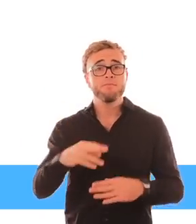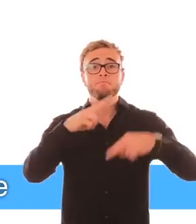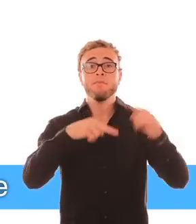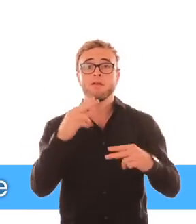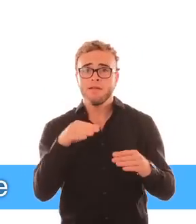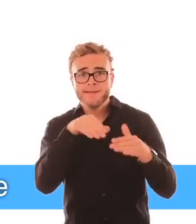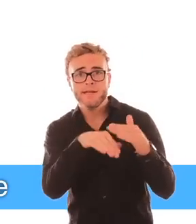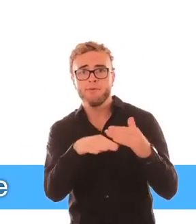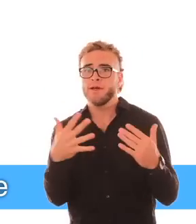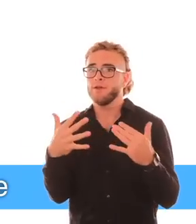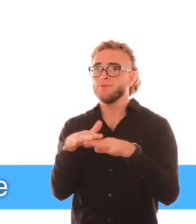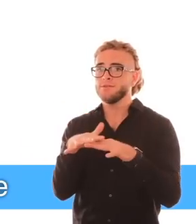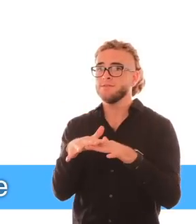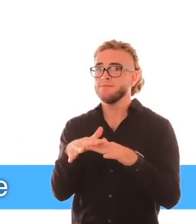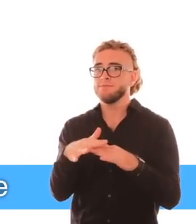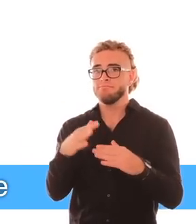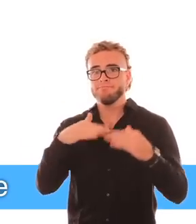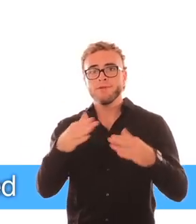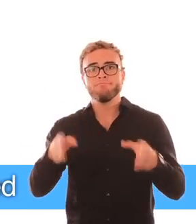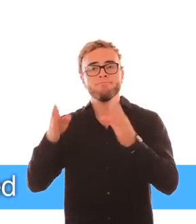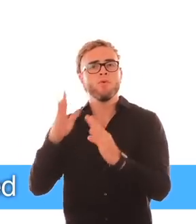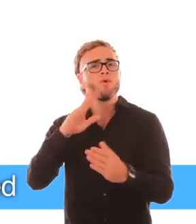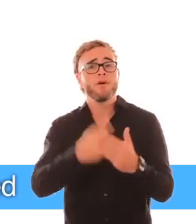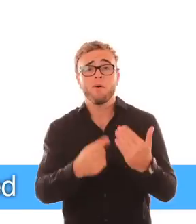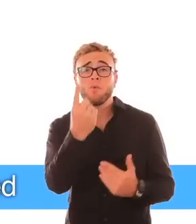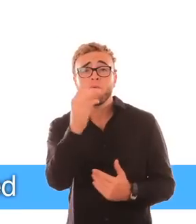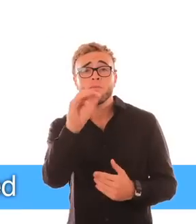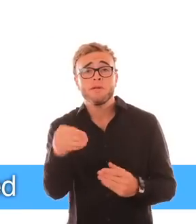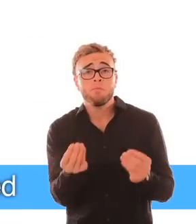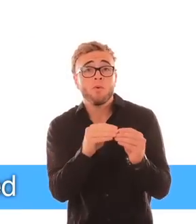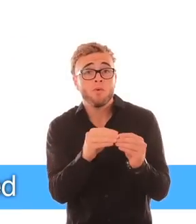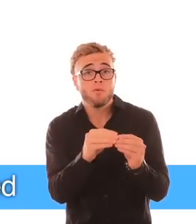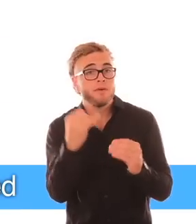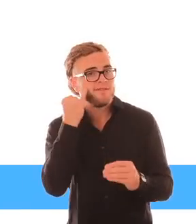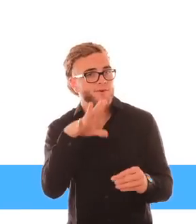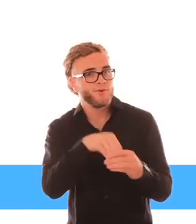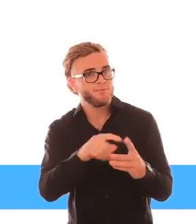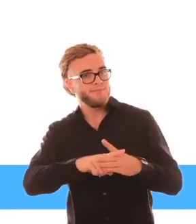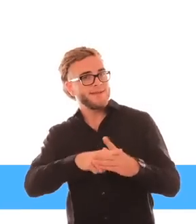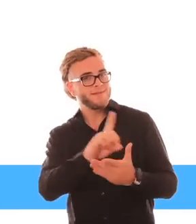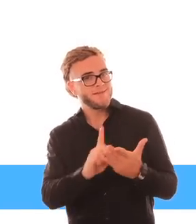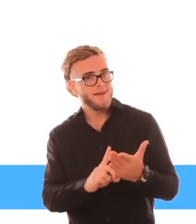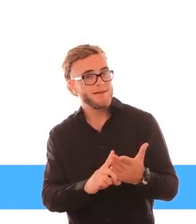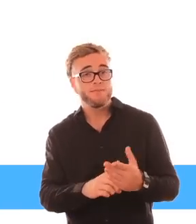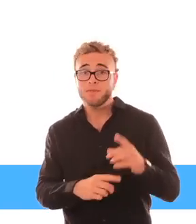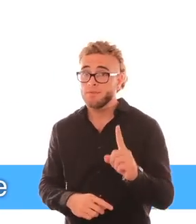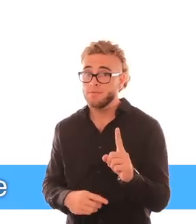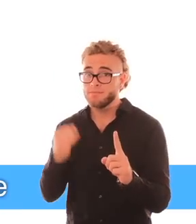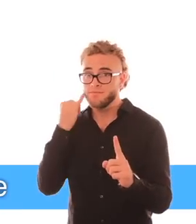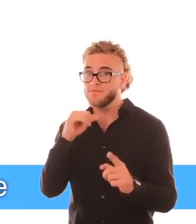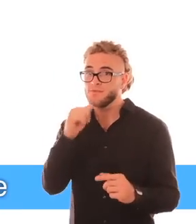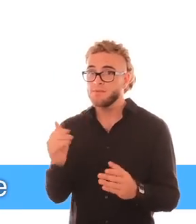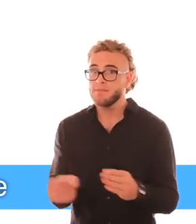build accessible and inclusive infrastructure would only cost about 1% more if it were included in the design phase? However, if